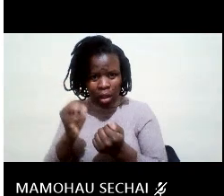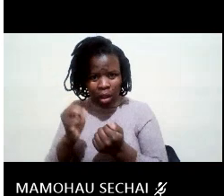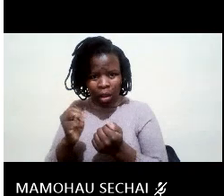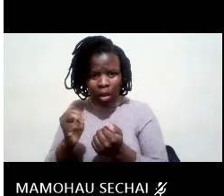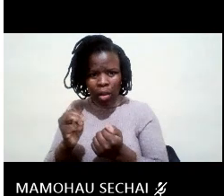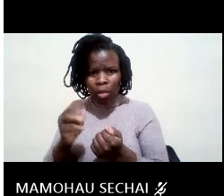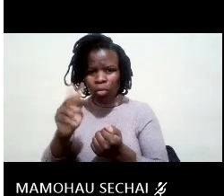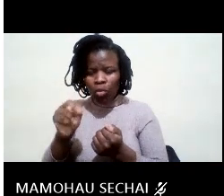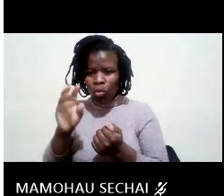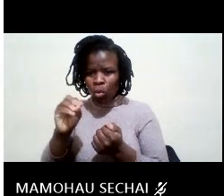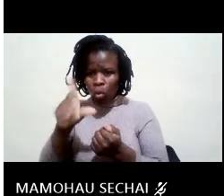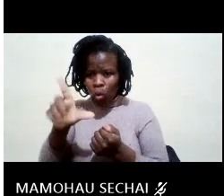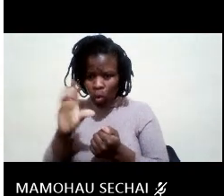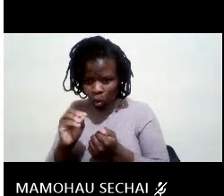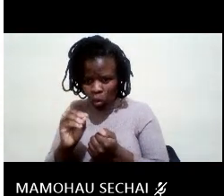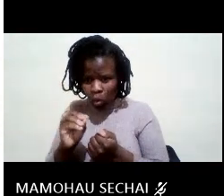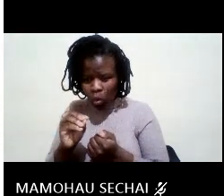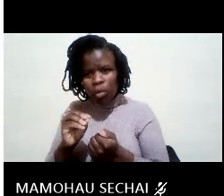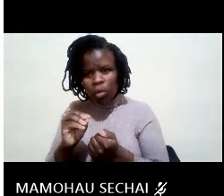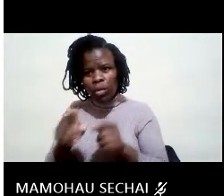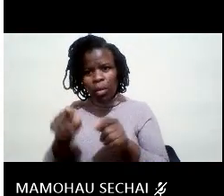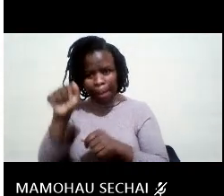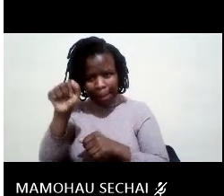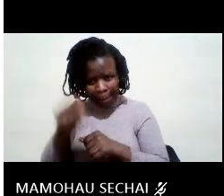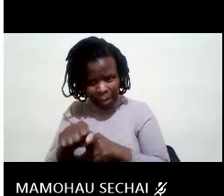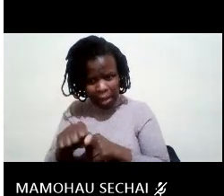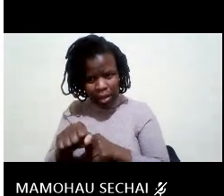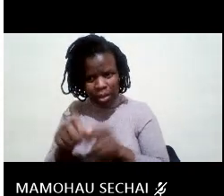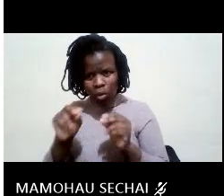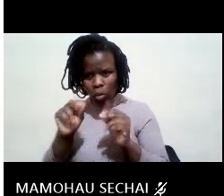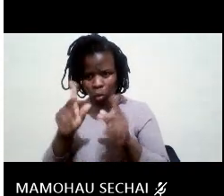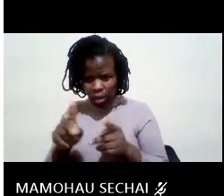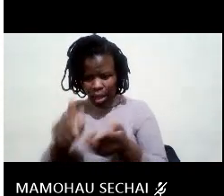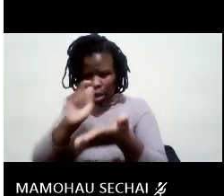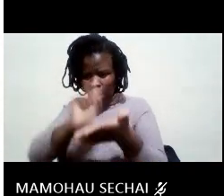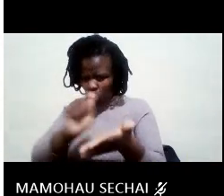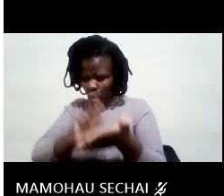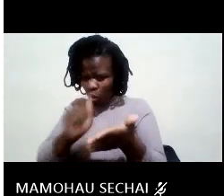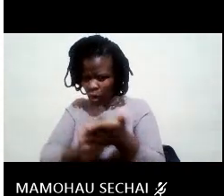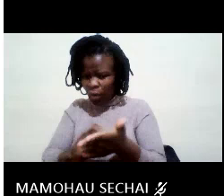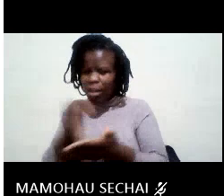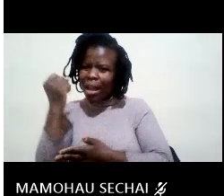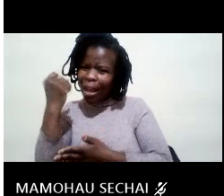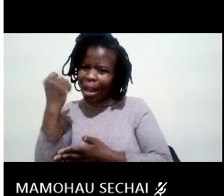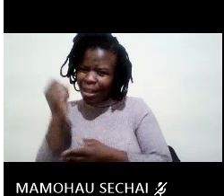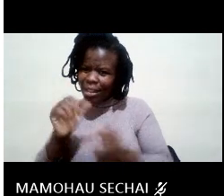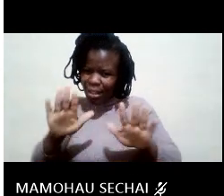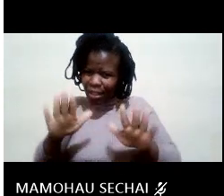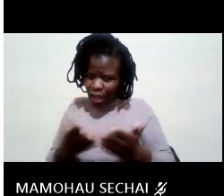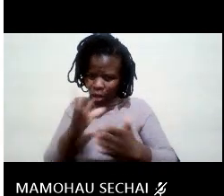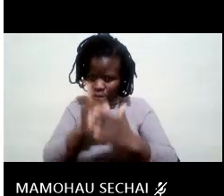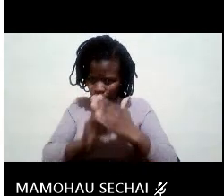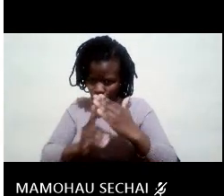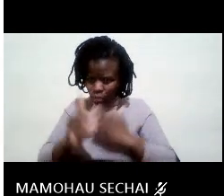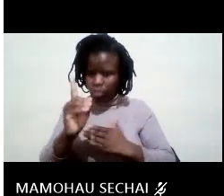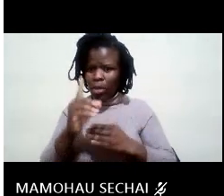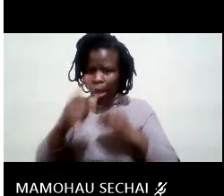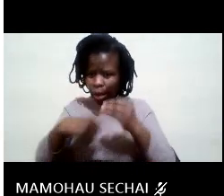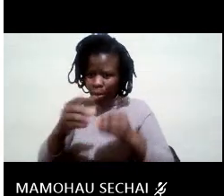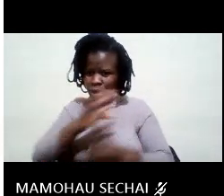Walton, you are to just write about how you understand decoloniality in disability and education. Okay. And